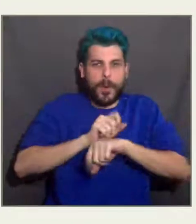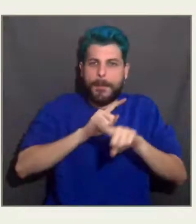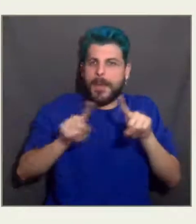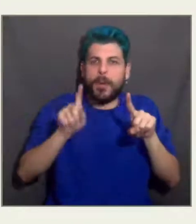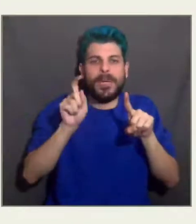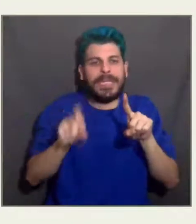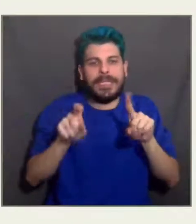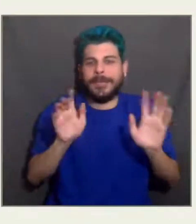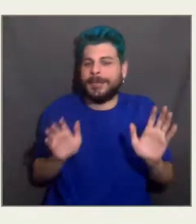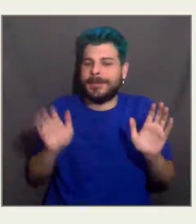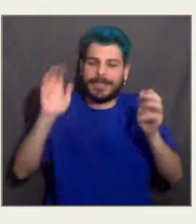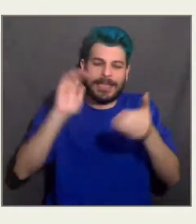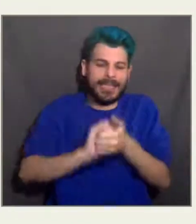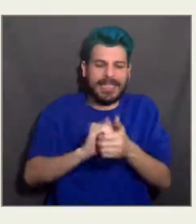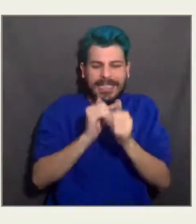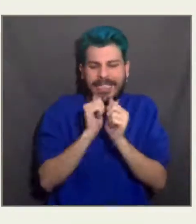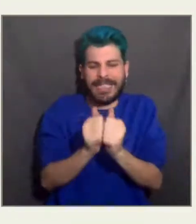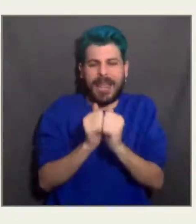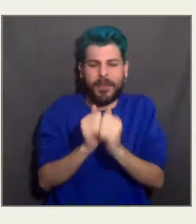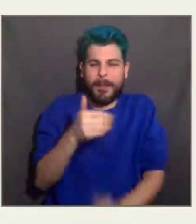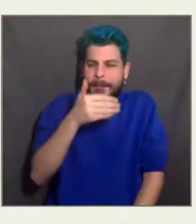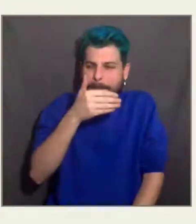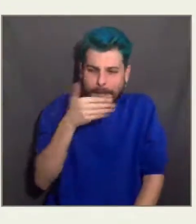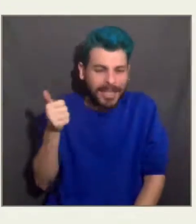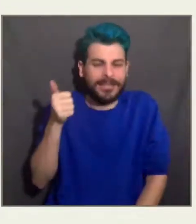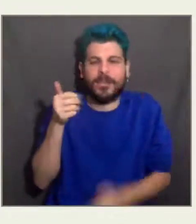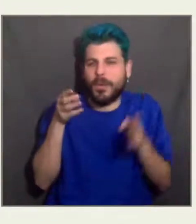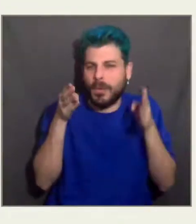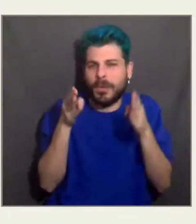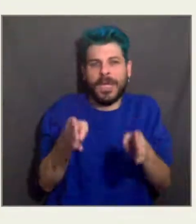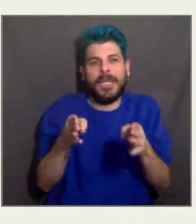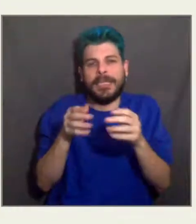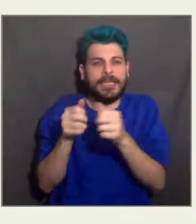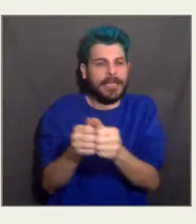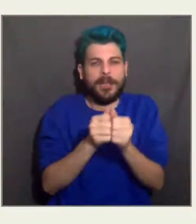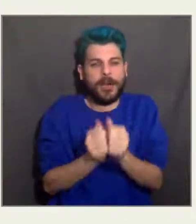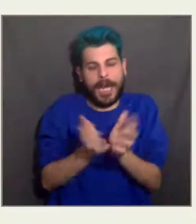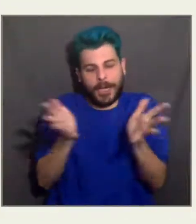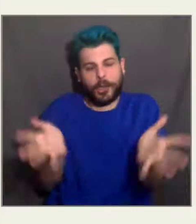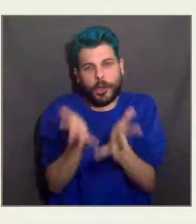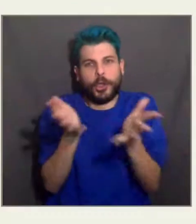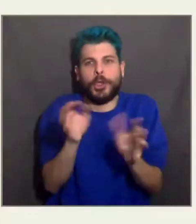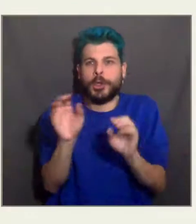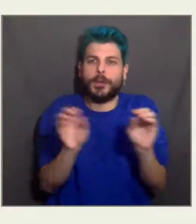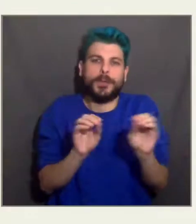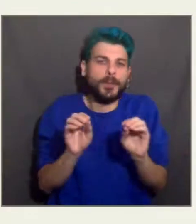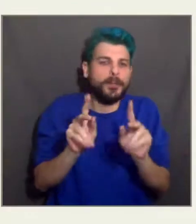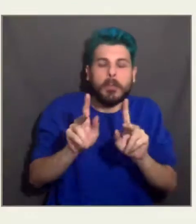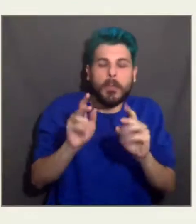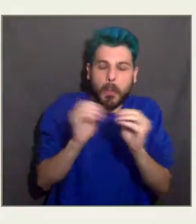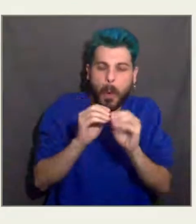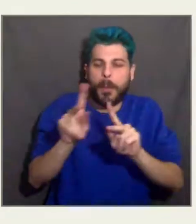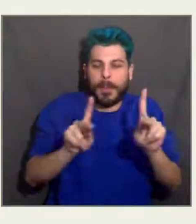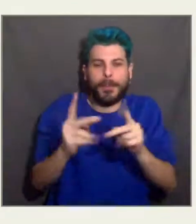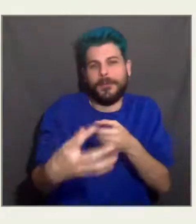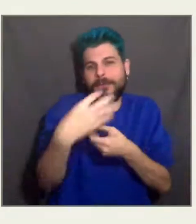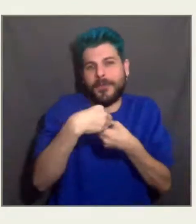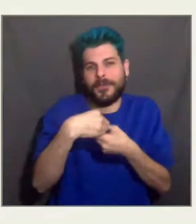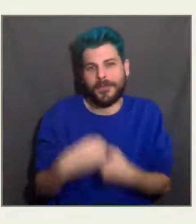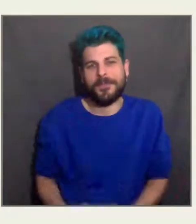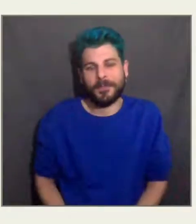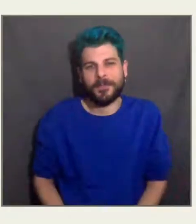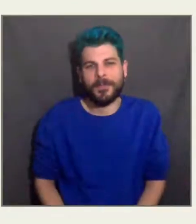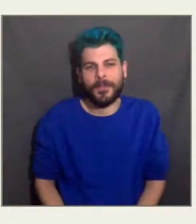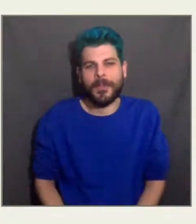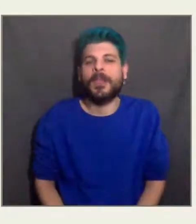way to get those best practices out there and encourage. I appreciate your answer. The one thing the pandemic has